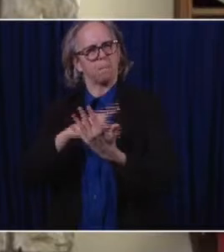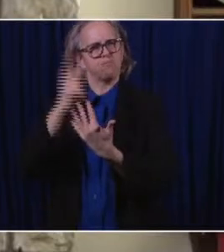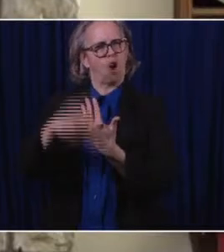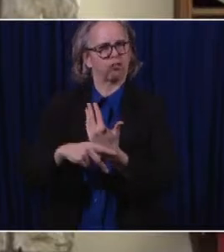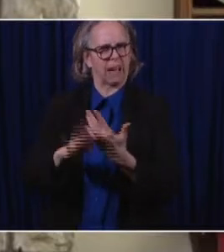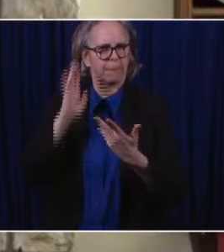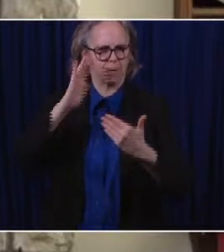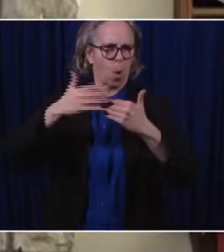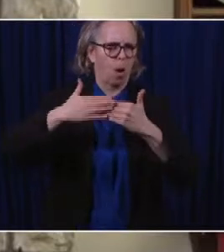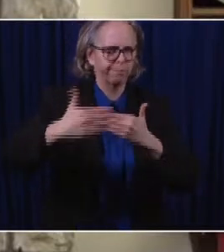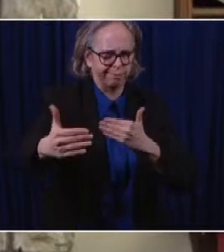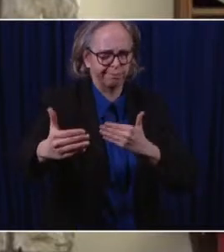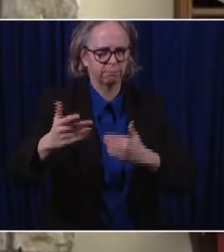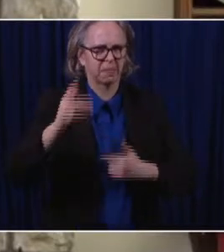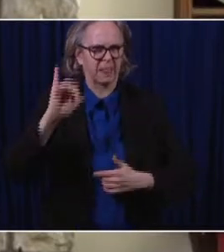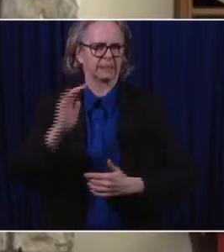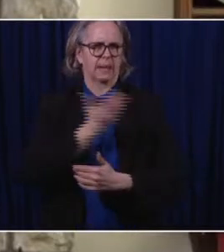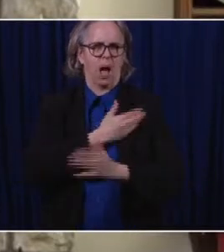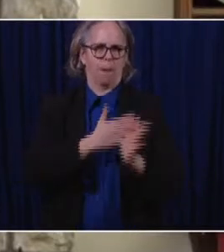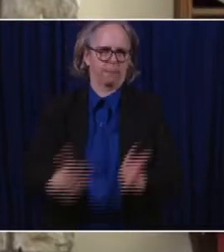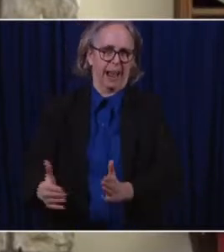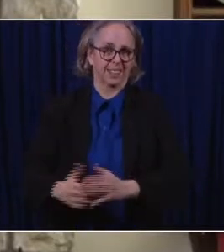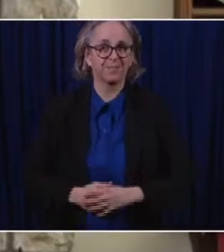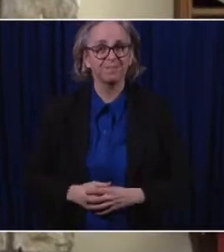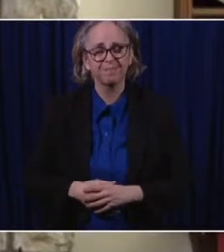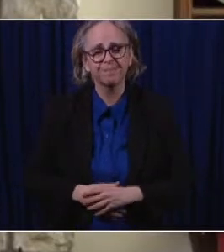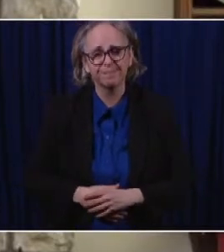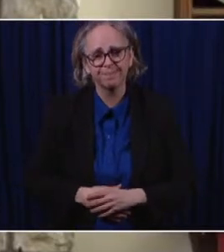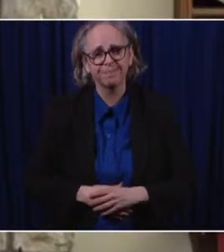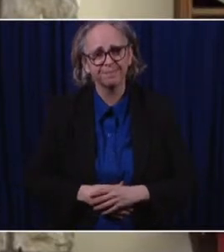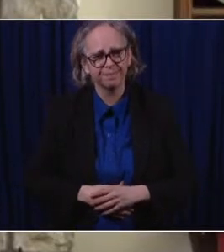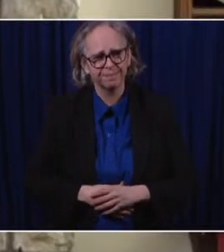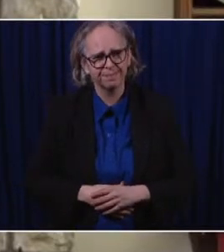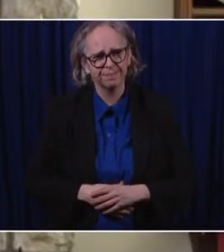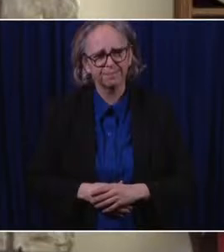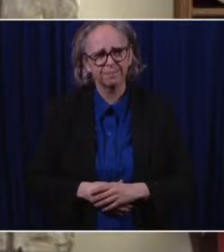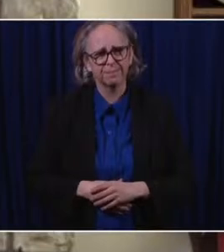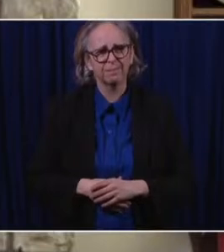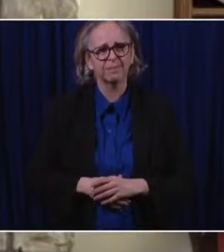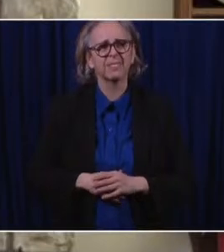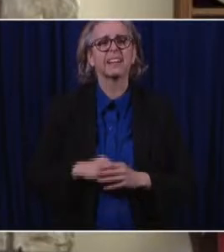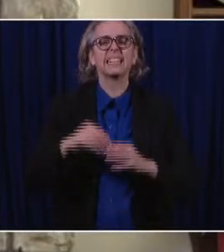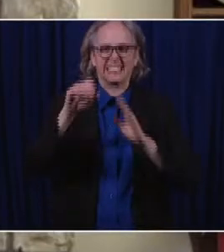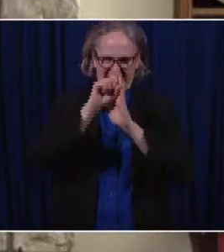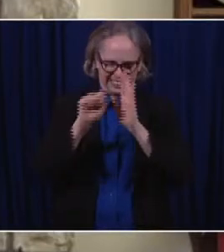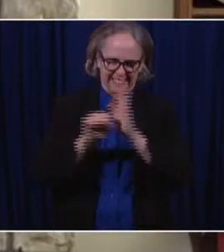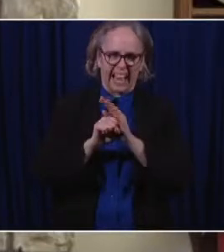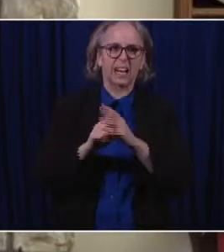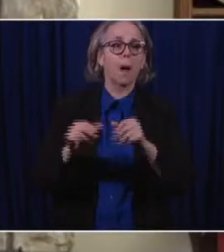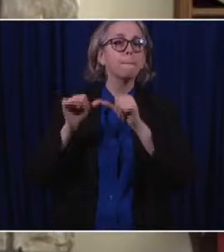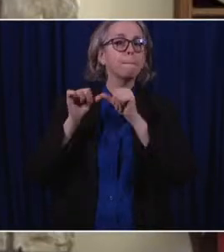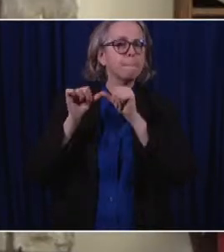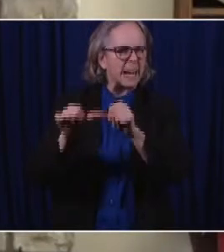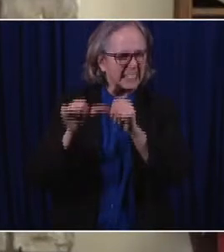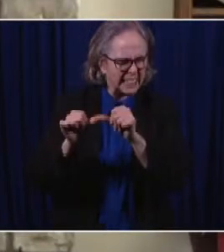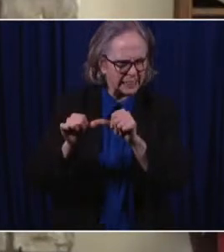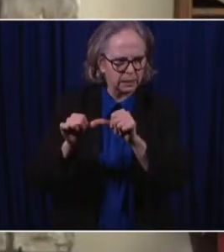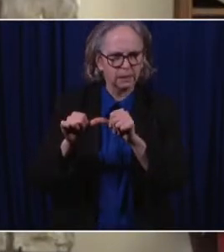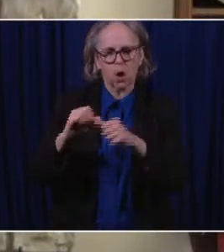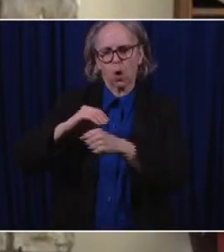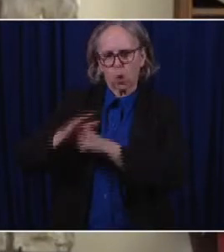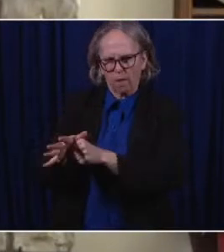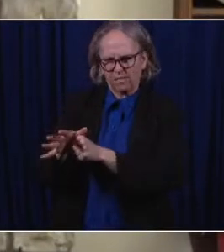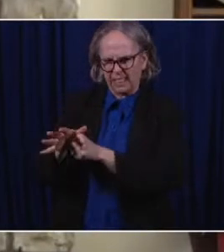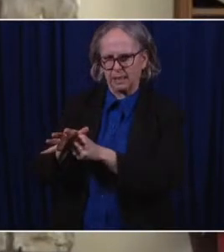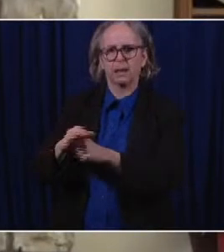vaccine. The state's maintenance COVID-19 vaccine program for nursing homes and assisted living